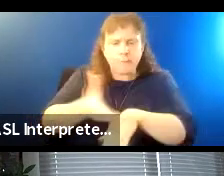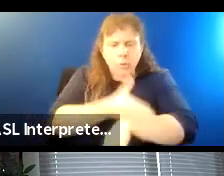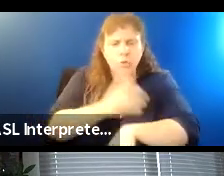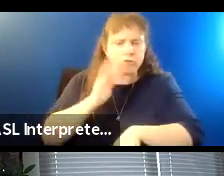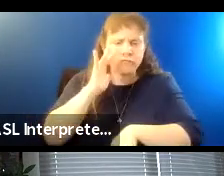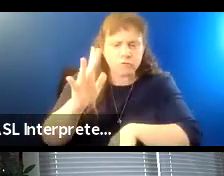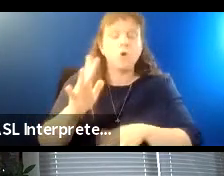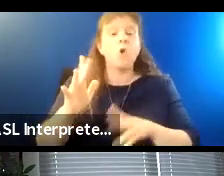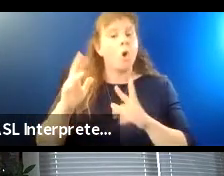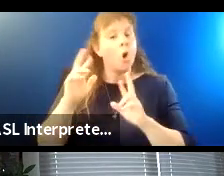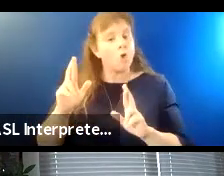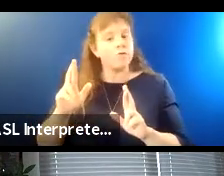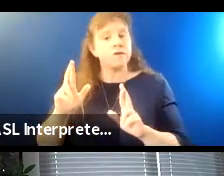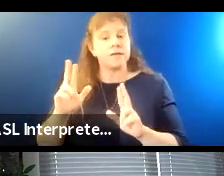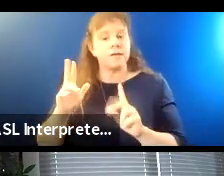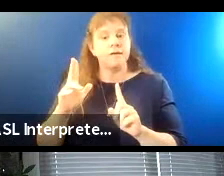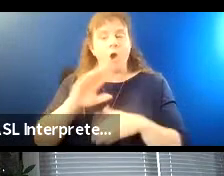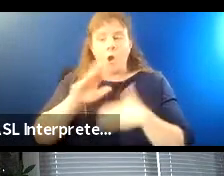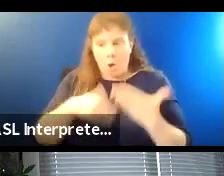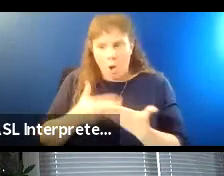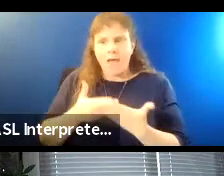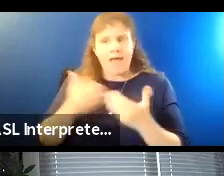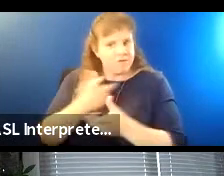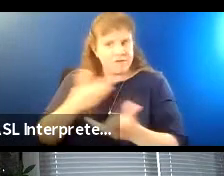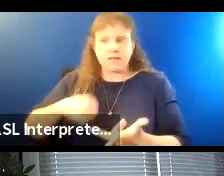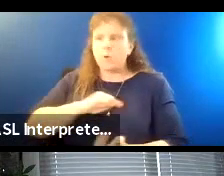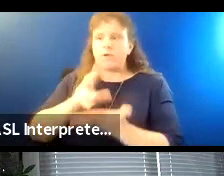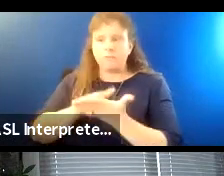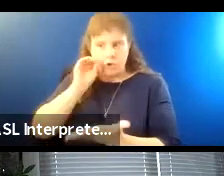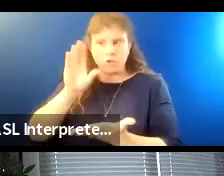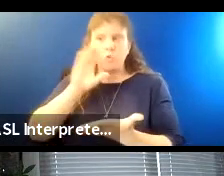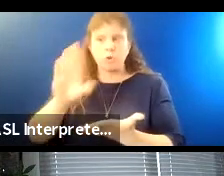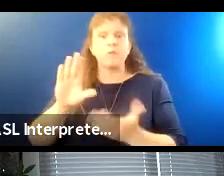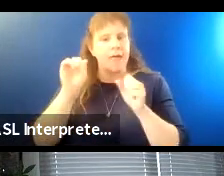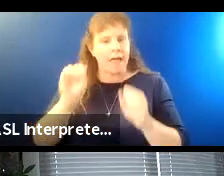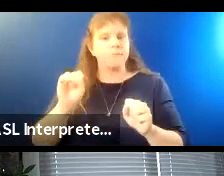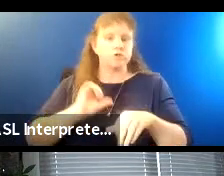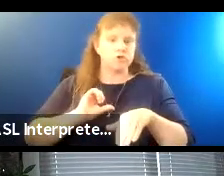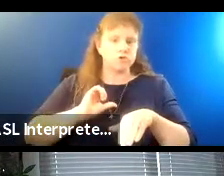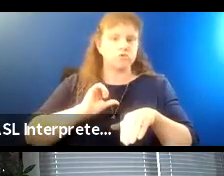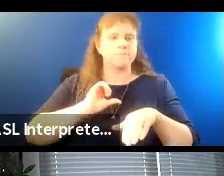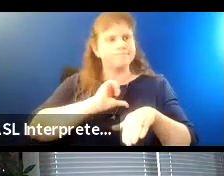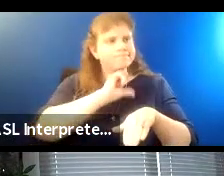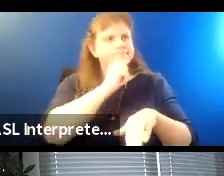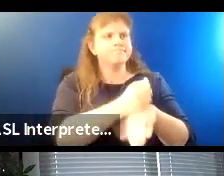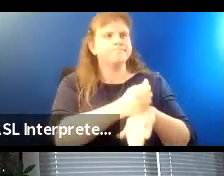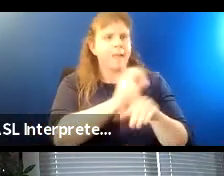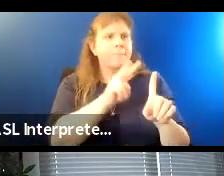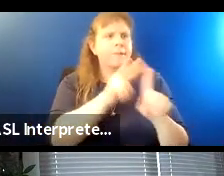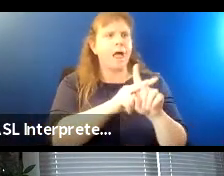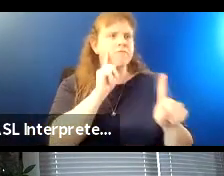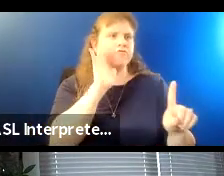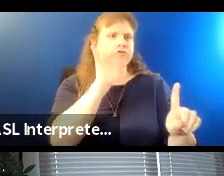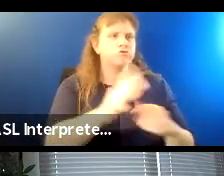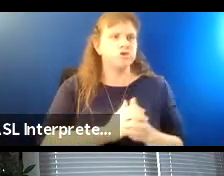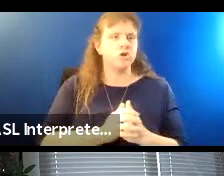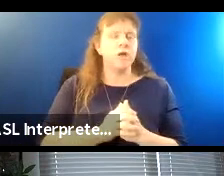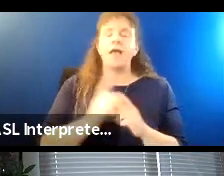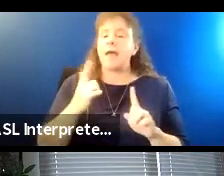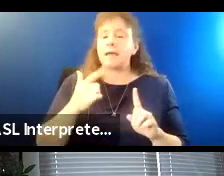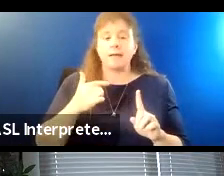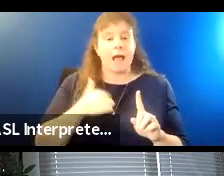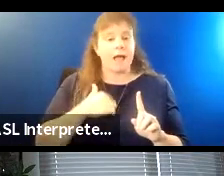put those lessons to good use into the future. And don't want to repeat other things that have been said already, so I'm